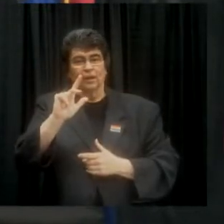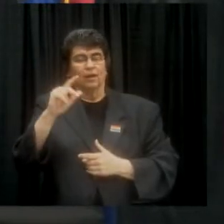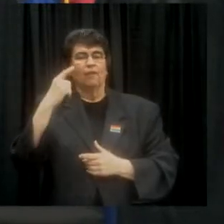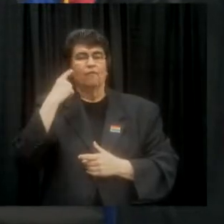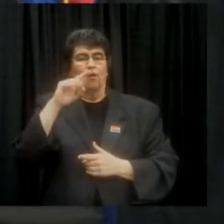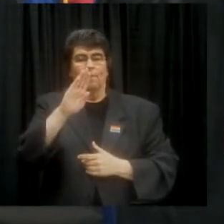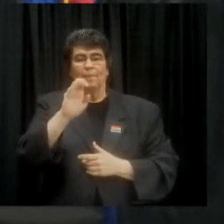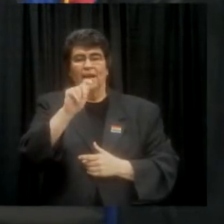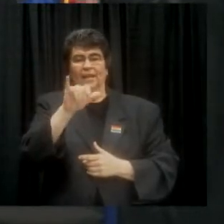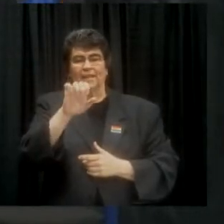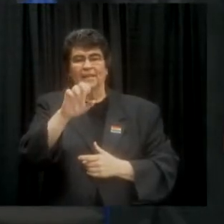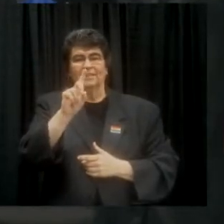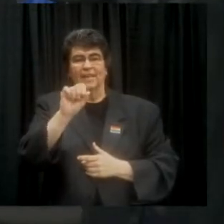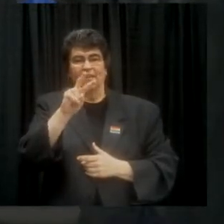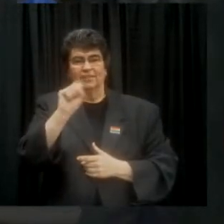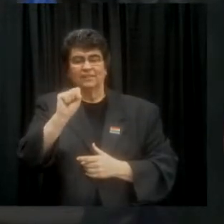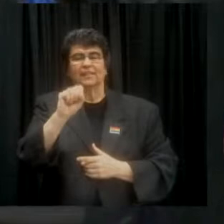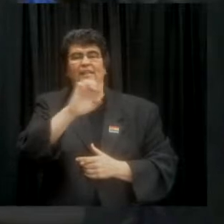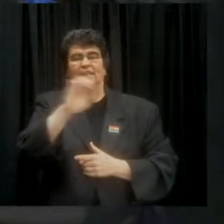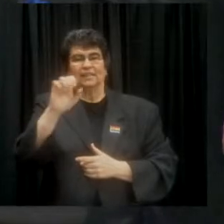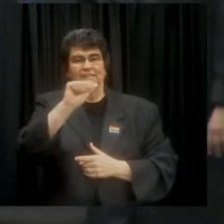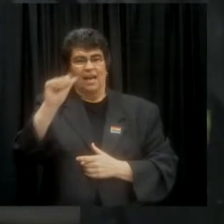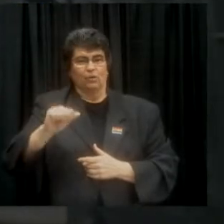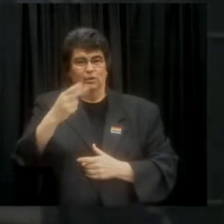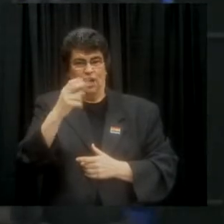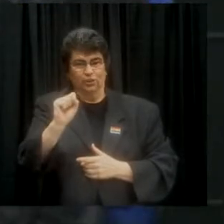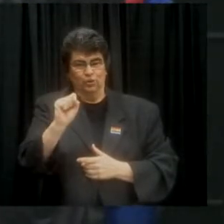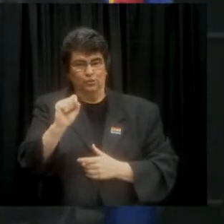for Bettye Davis East Anchorage High School.